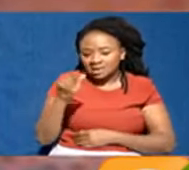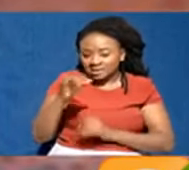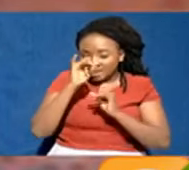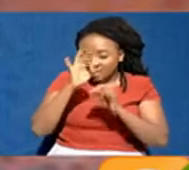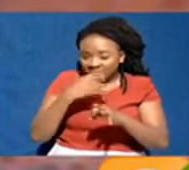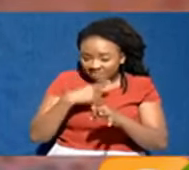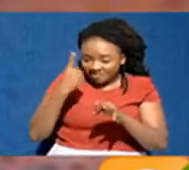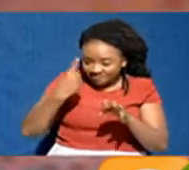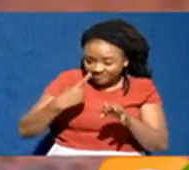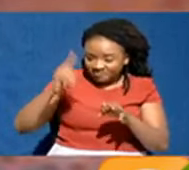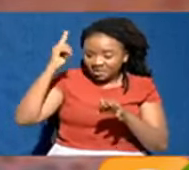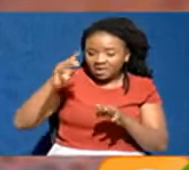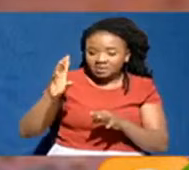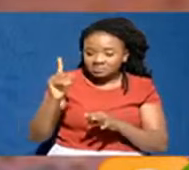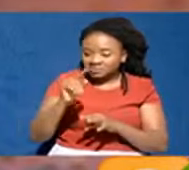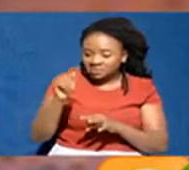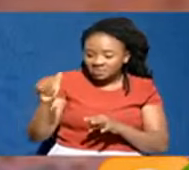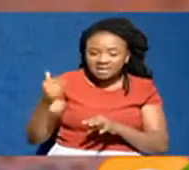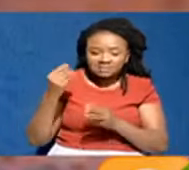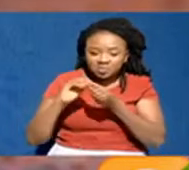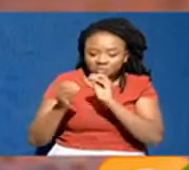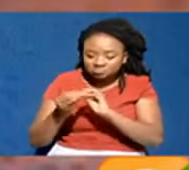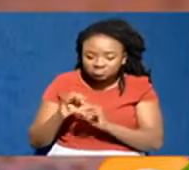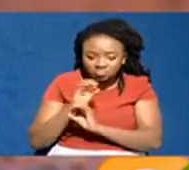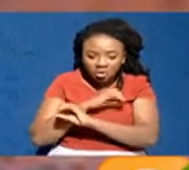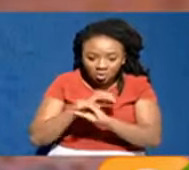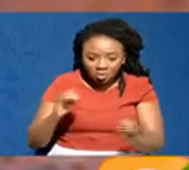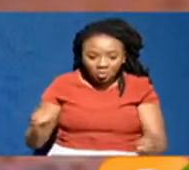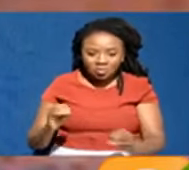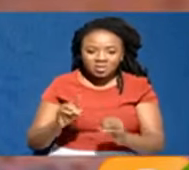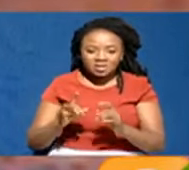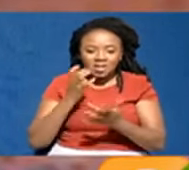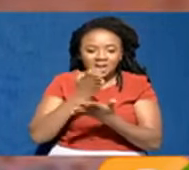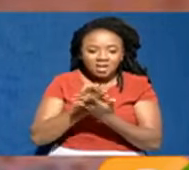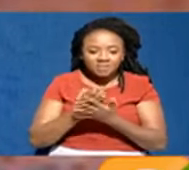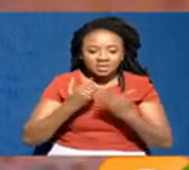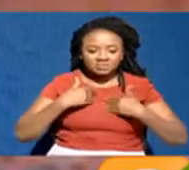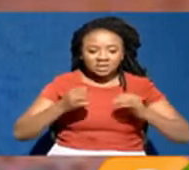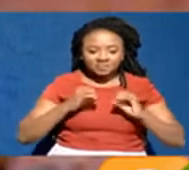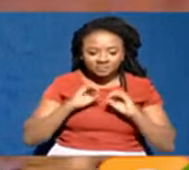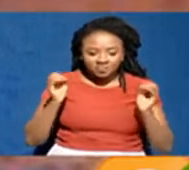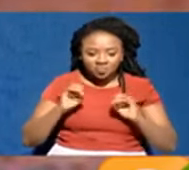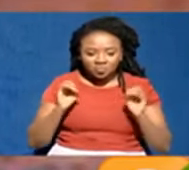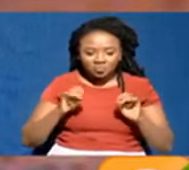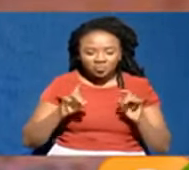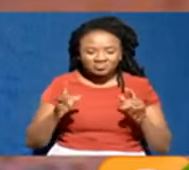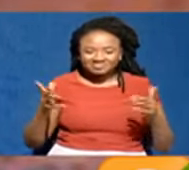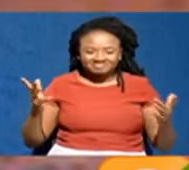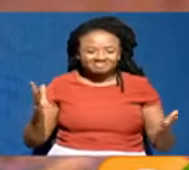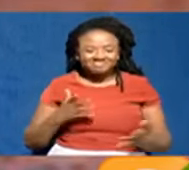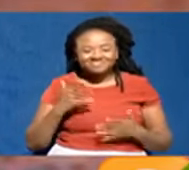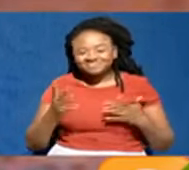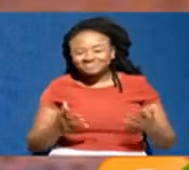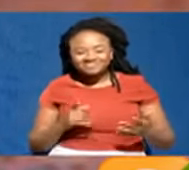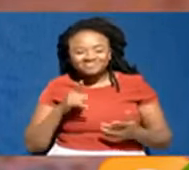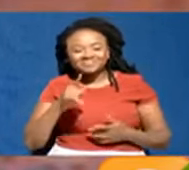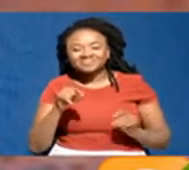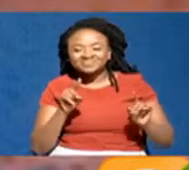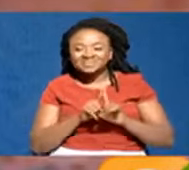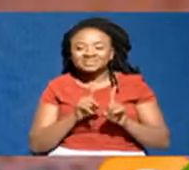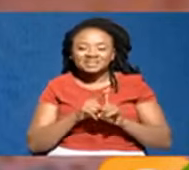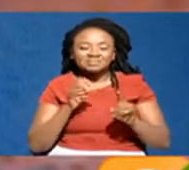accurate data, when you don't base your interventions on evidence and on data, then it's like having malaria and